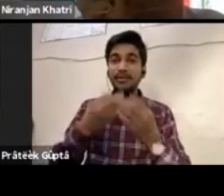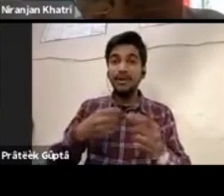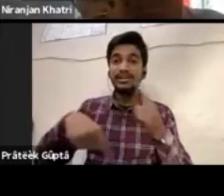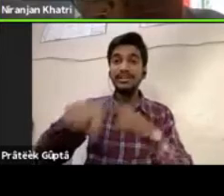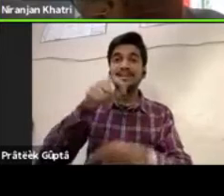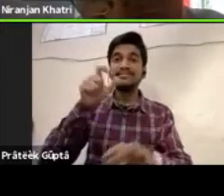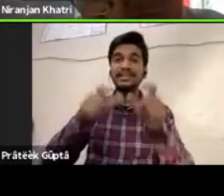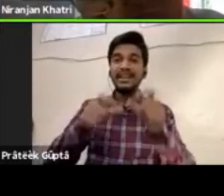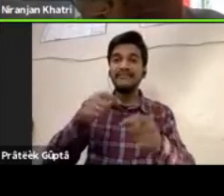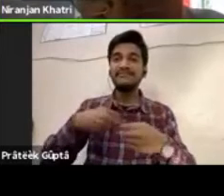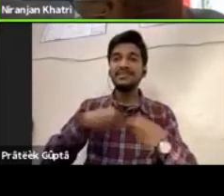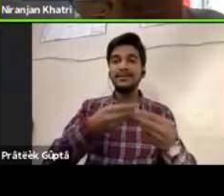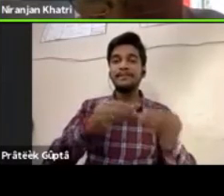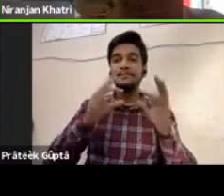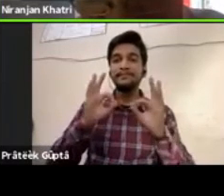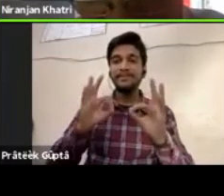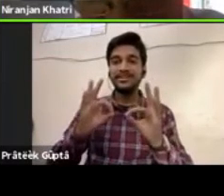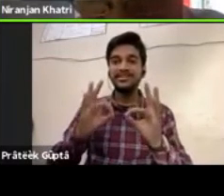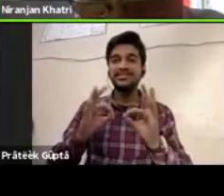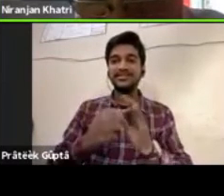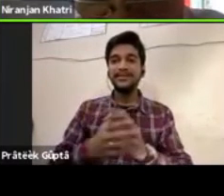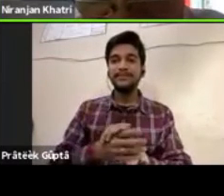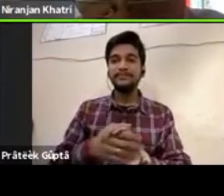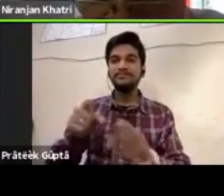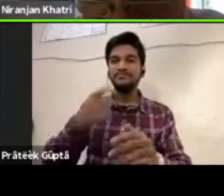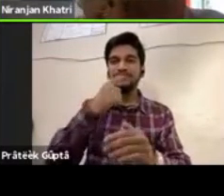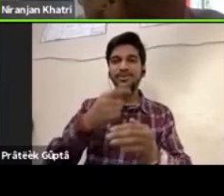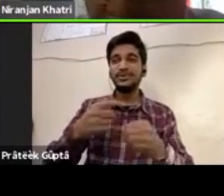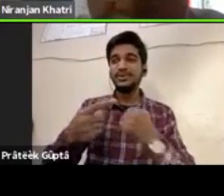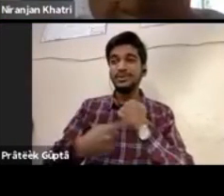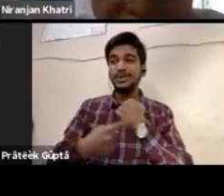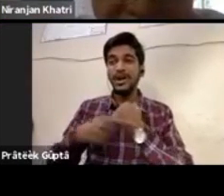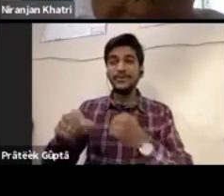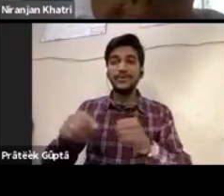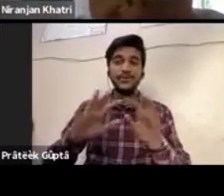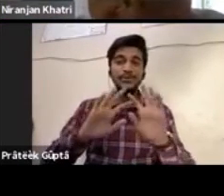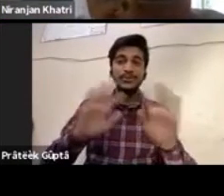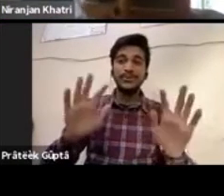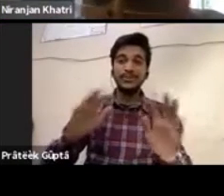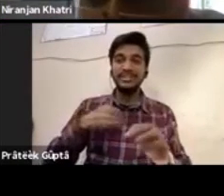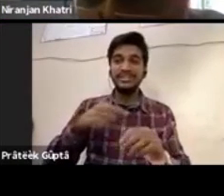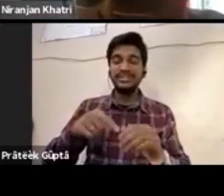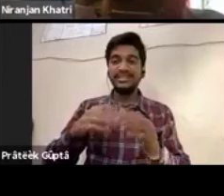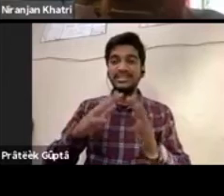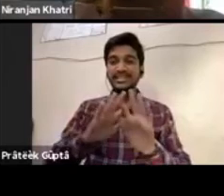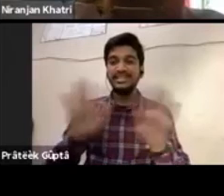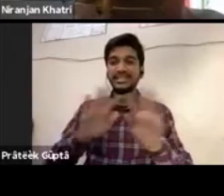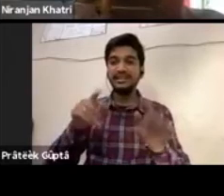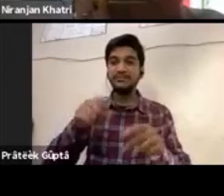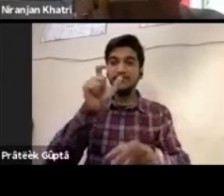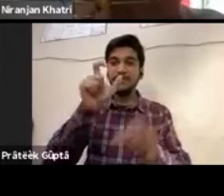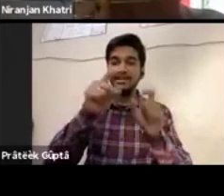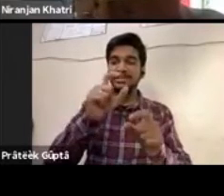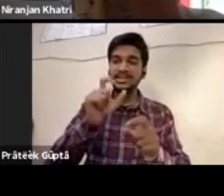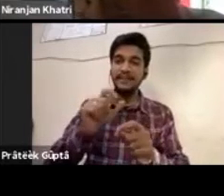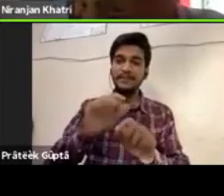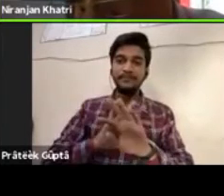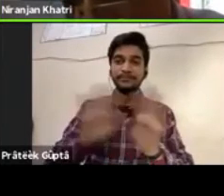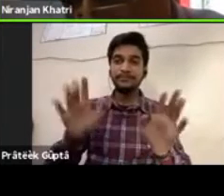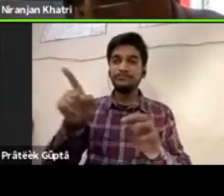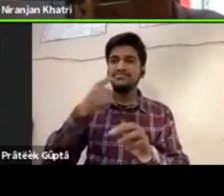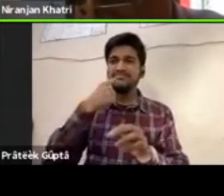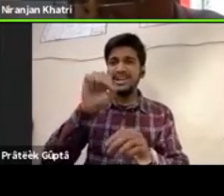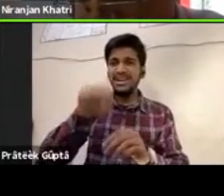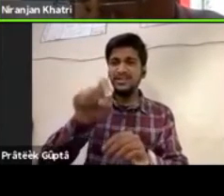you, Rahul. Thank you. We have a limitation of time. Your points are very, very valid. Ranjanji, I just want to please